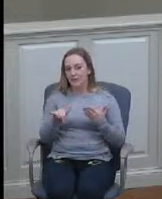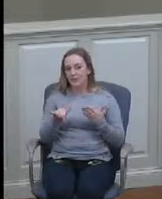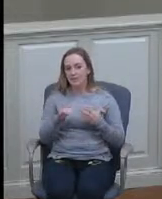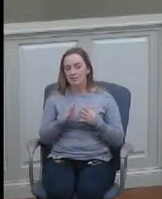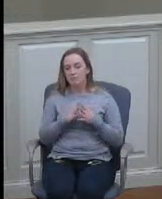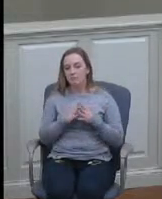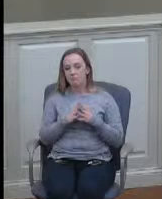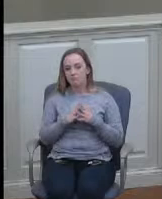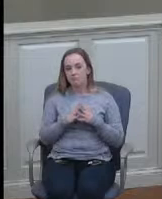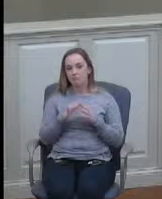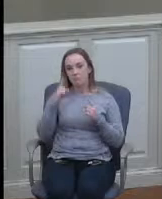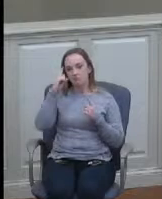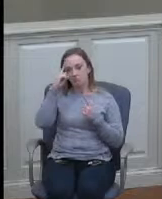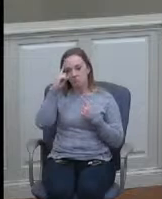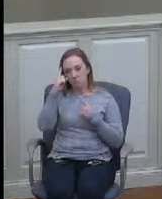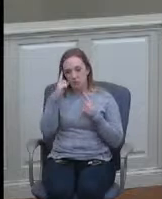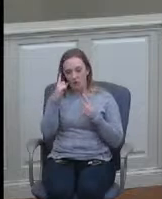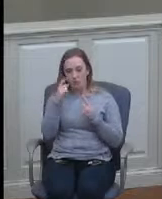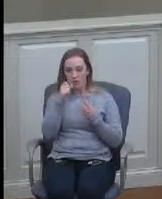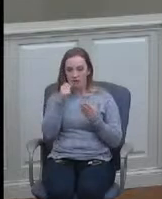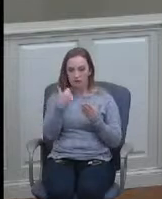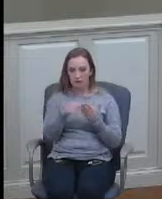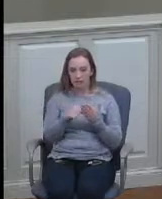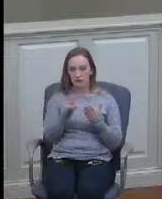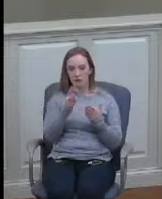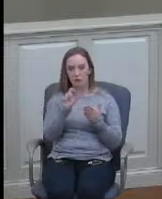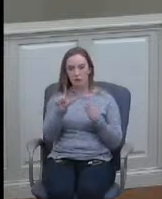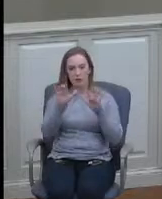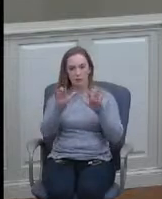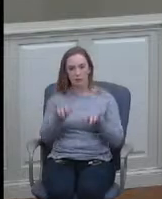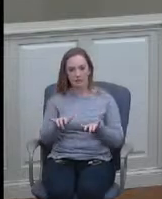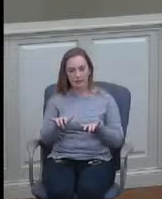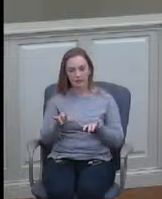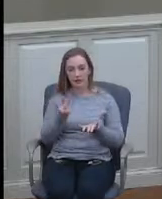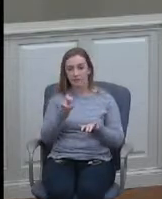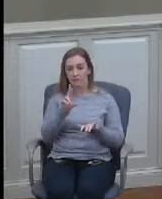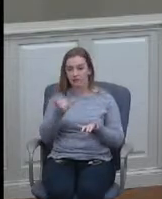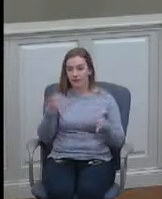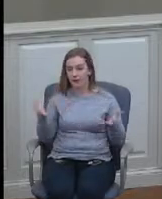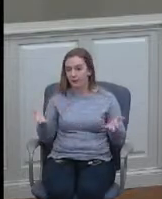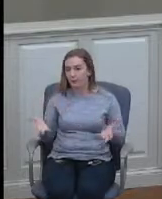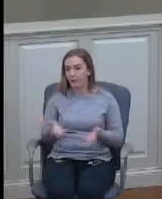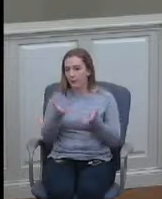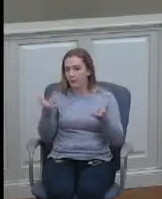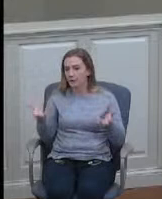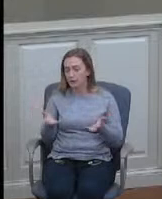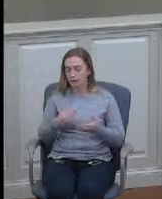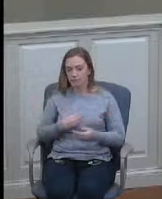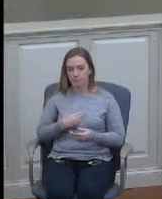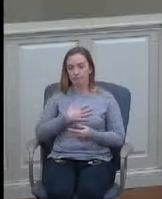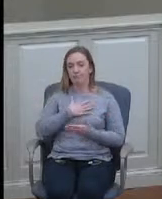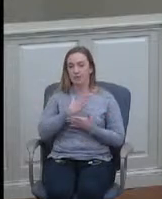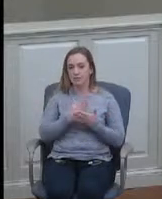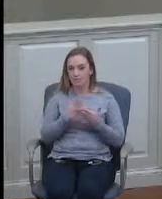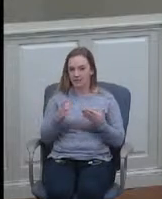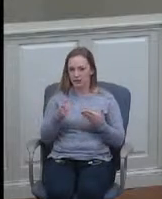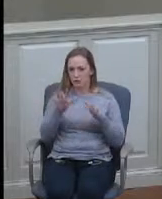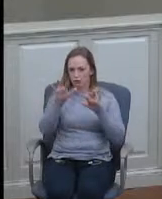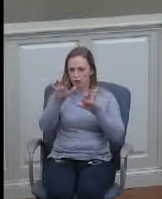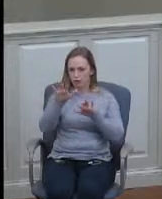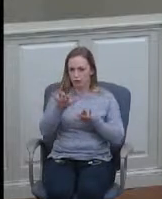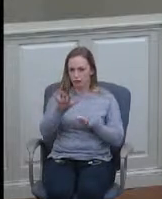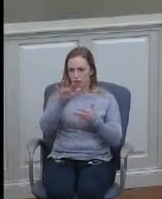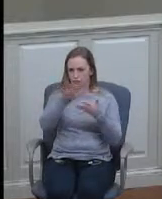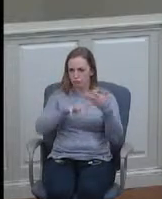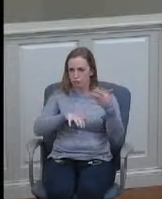thoughtful letters, well written, and very encouraging about some of the things that you outlined as reasons why we